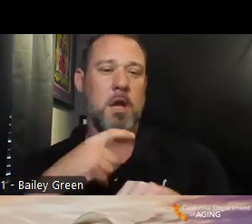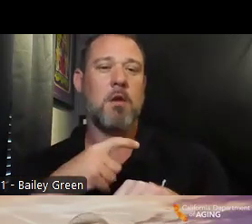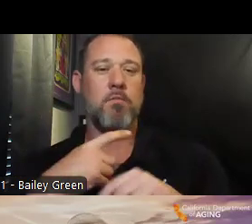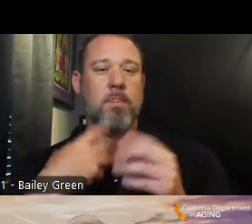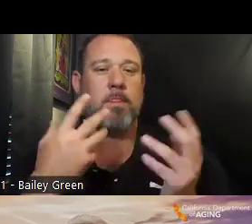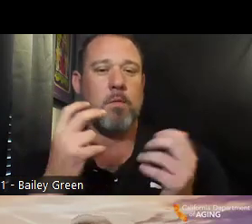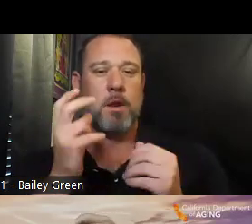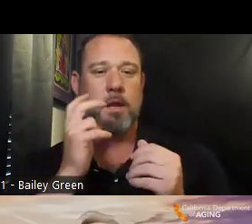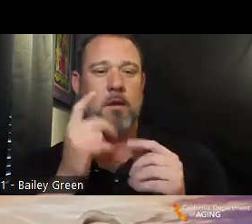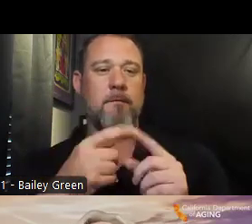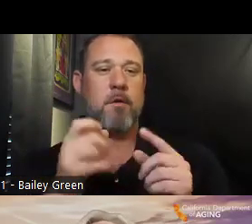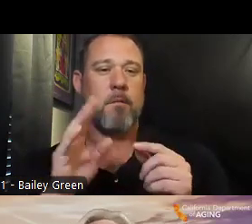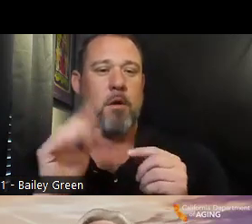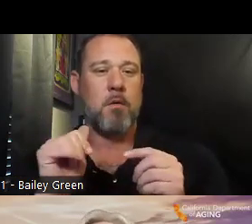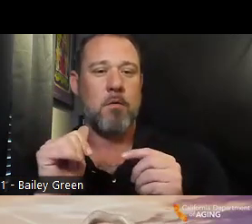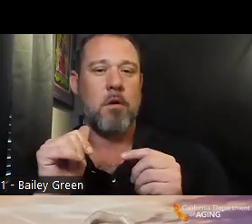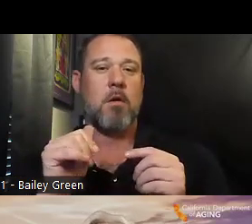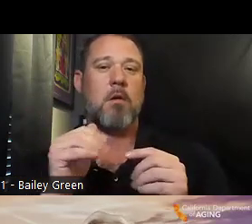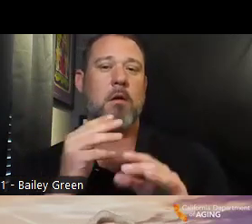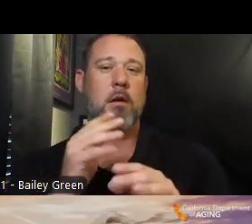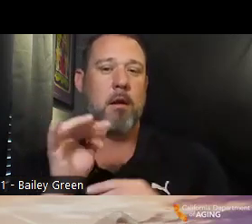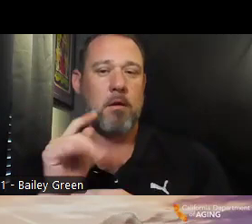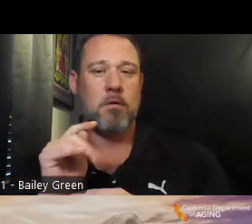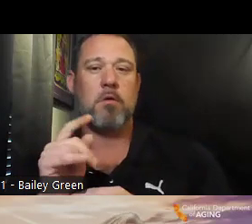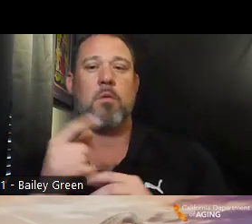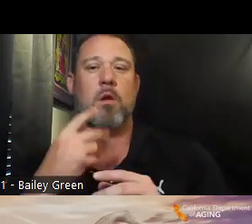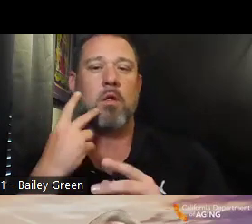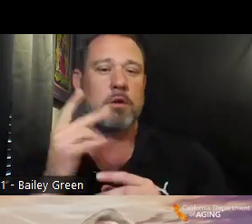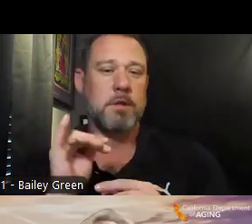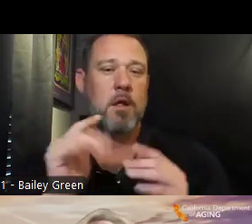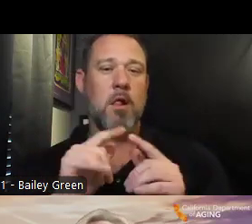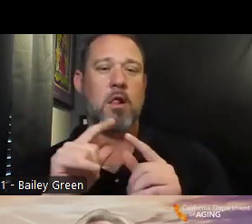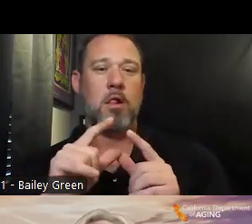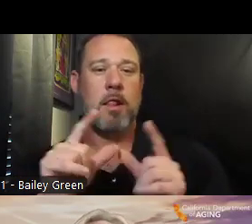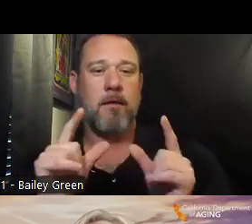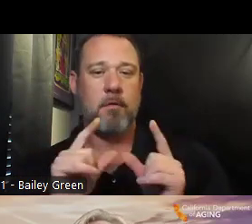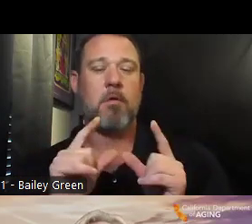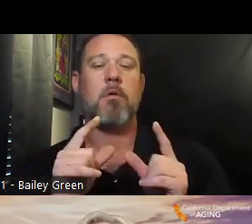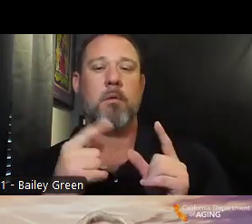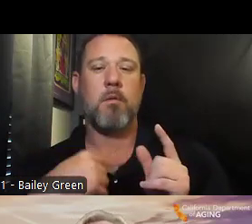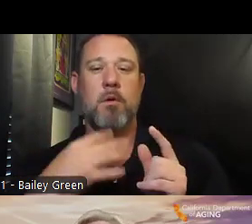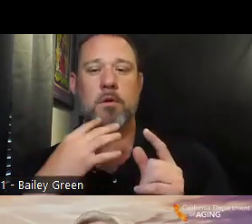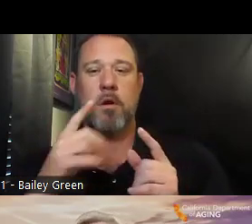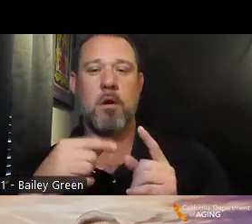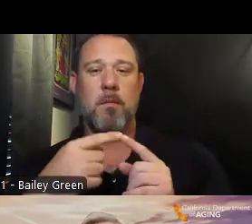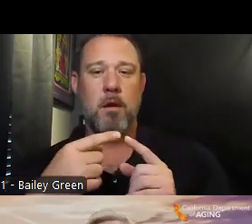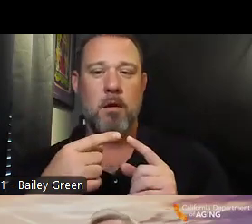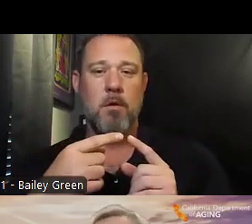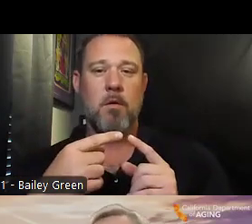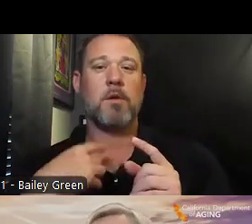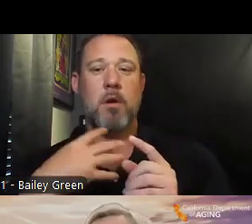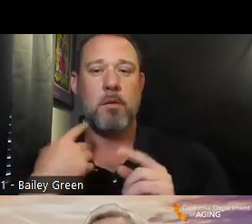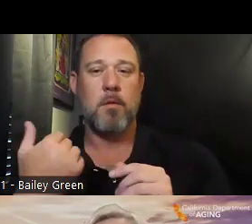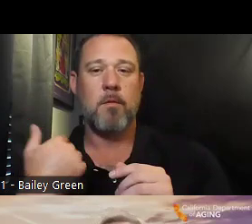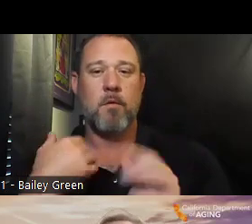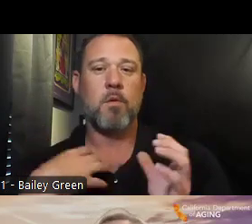want to hear from Barbara after about what this looks like at the local level, but want to just talk a little bit. We've talked about it before with